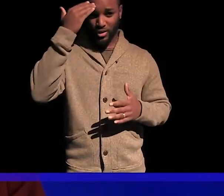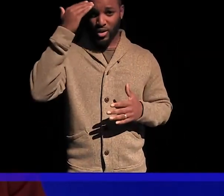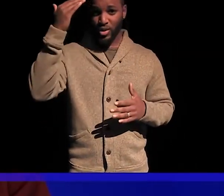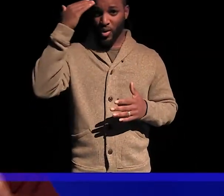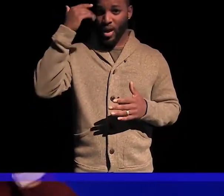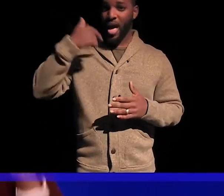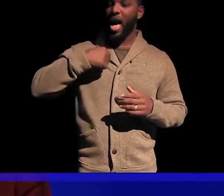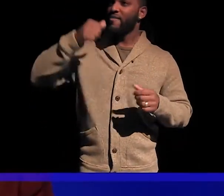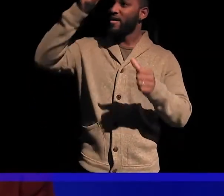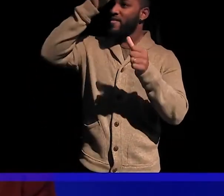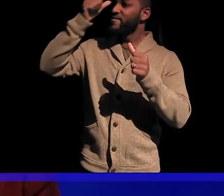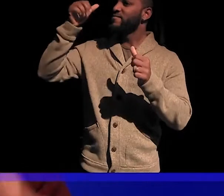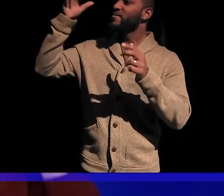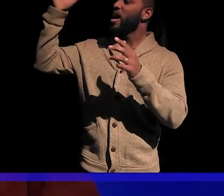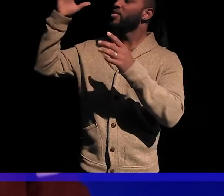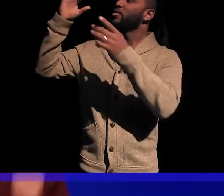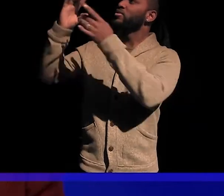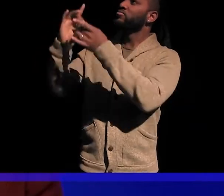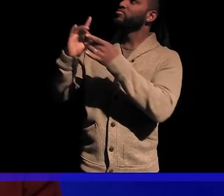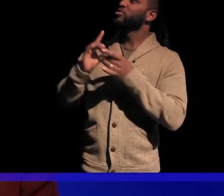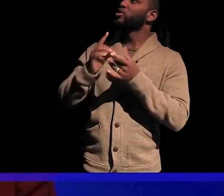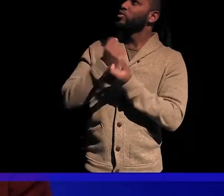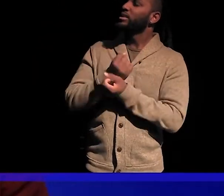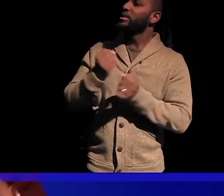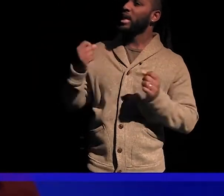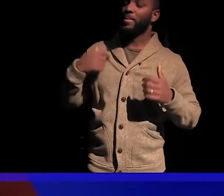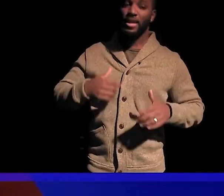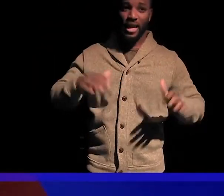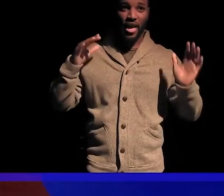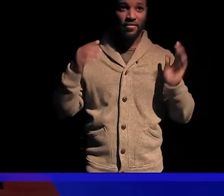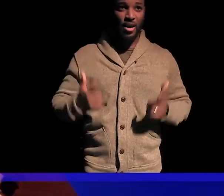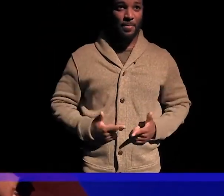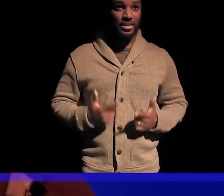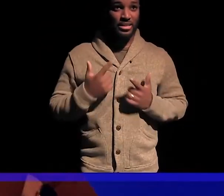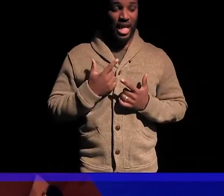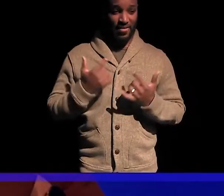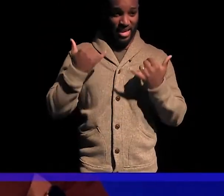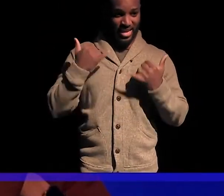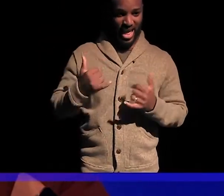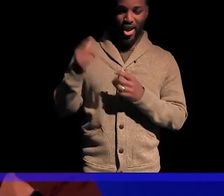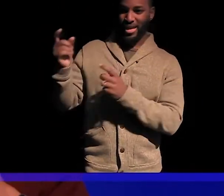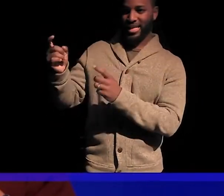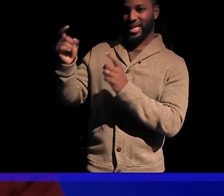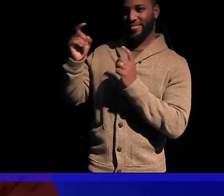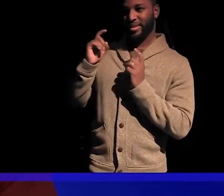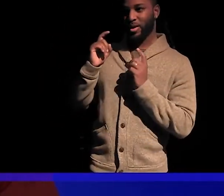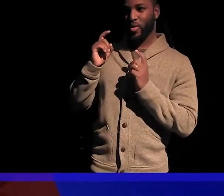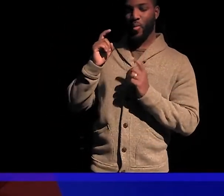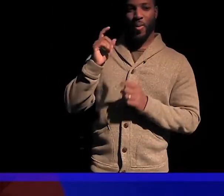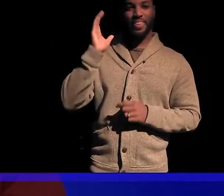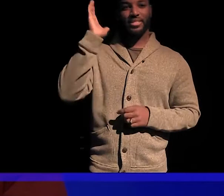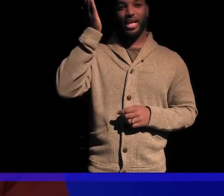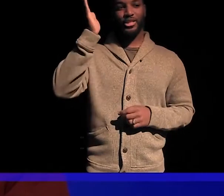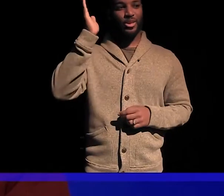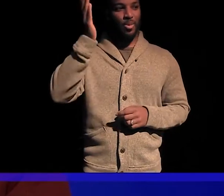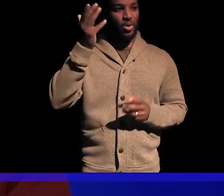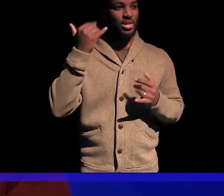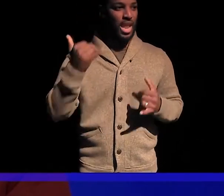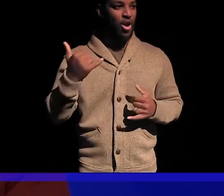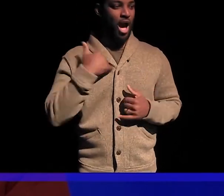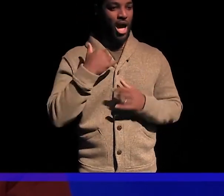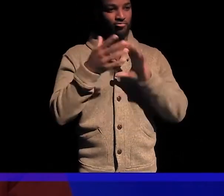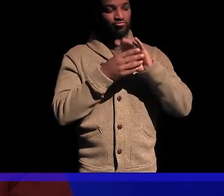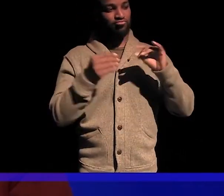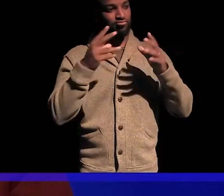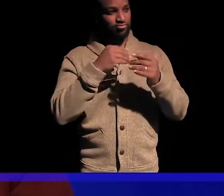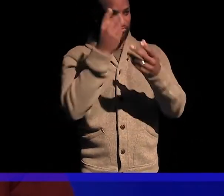have a father who redeemed me, who gave his life for me, and now has gifted me with a testimony that I can now go and tell to